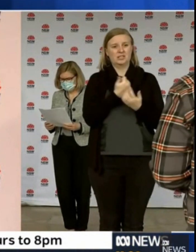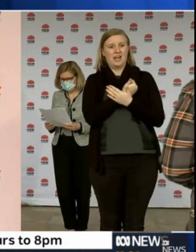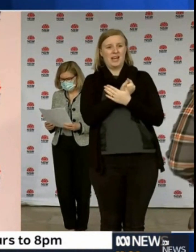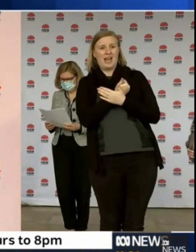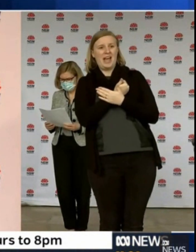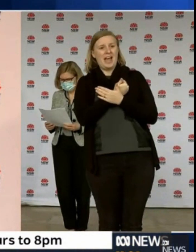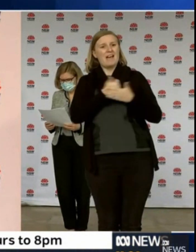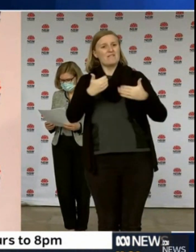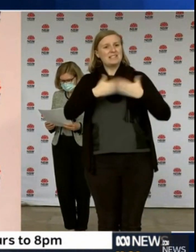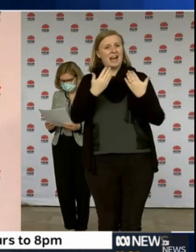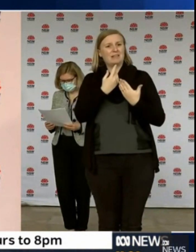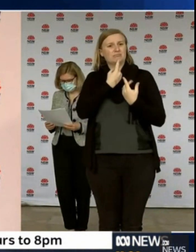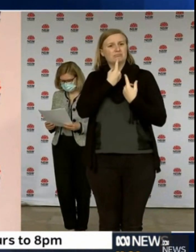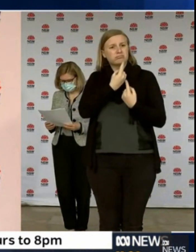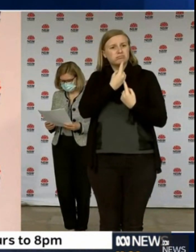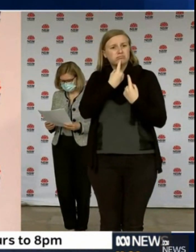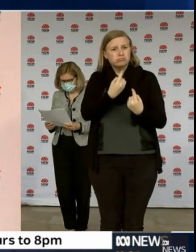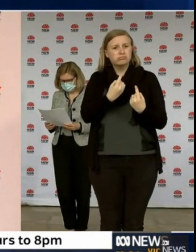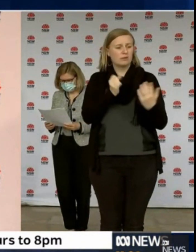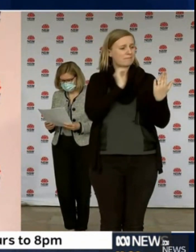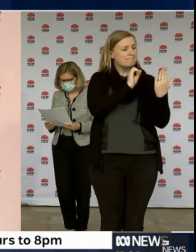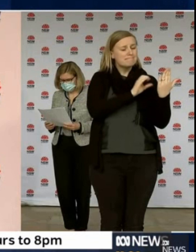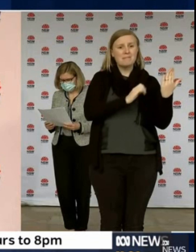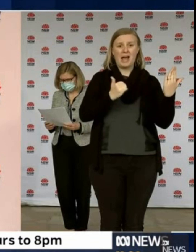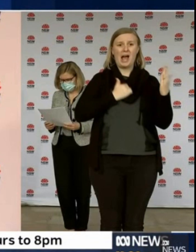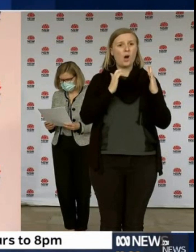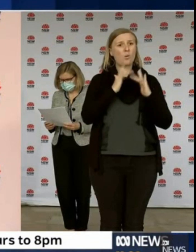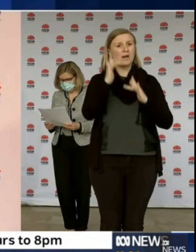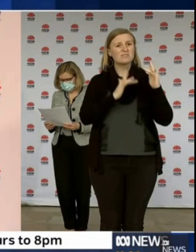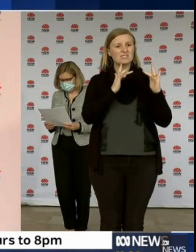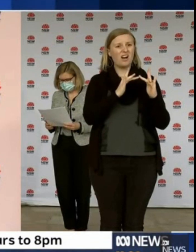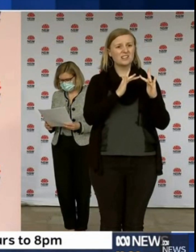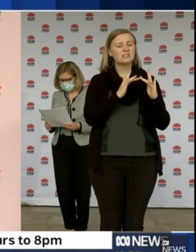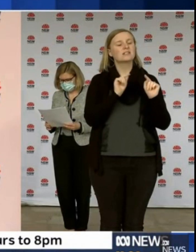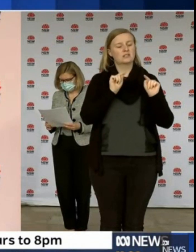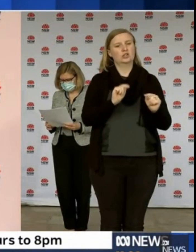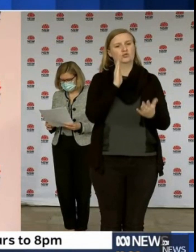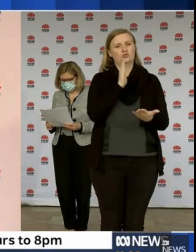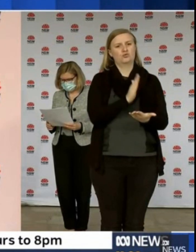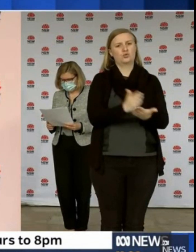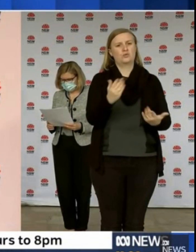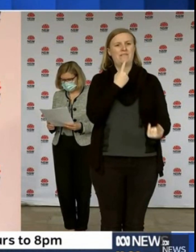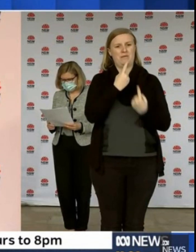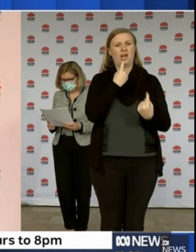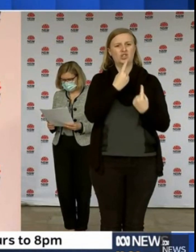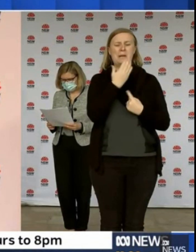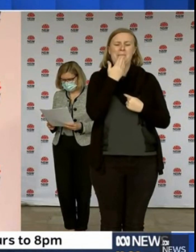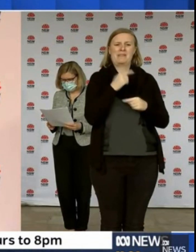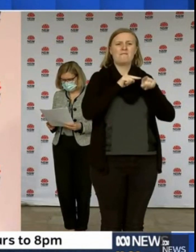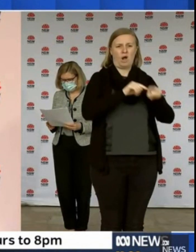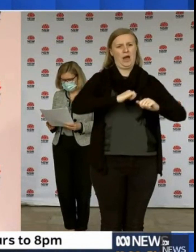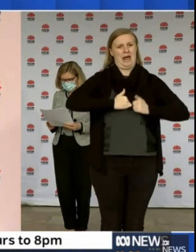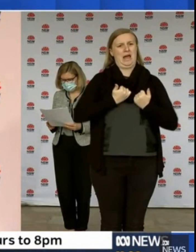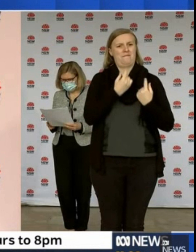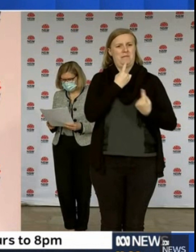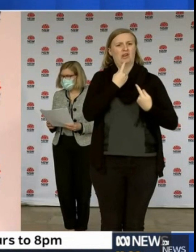New South Wales or the newsouthwales.gov.au website or the New South Wales Health website, are all the sources of truth we'd like the public to